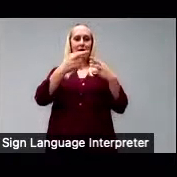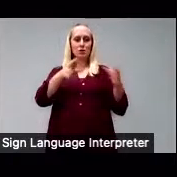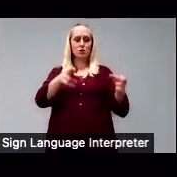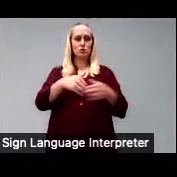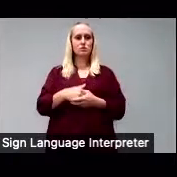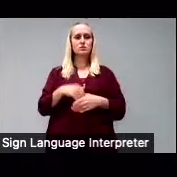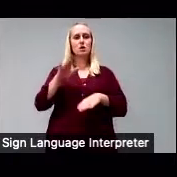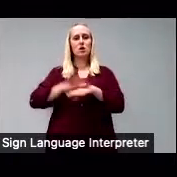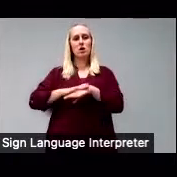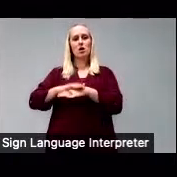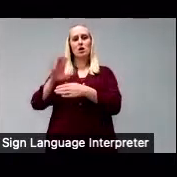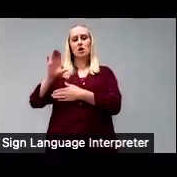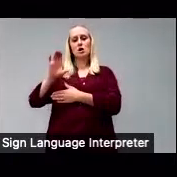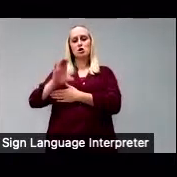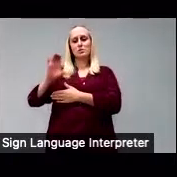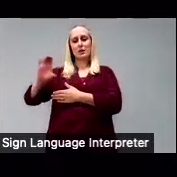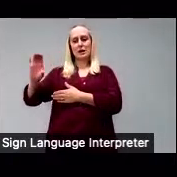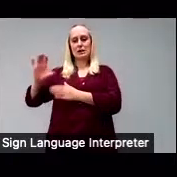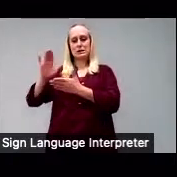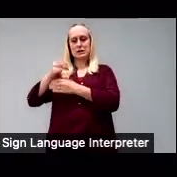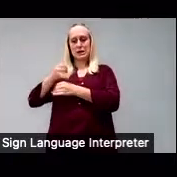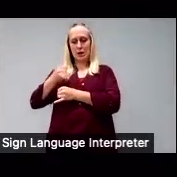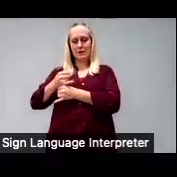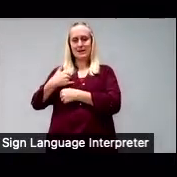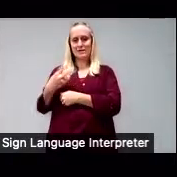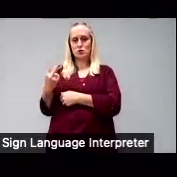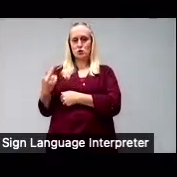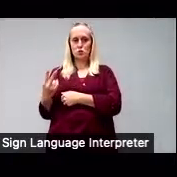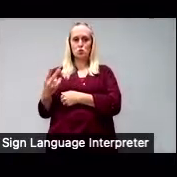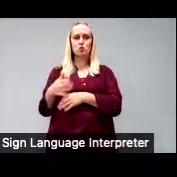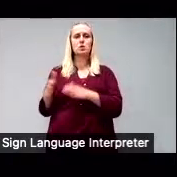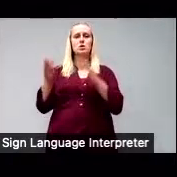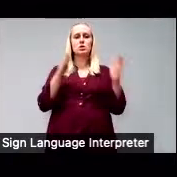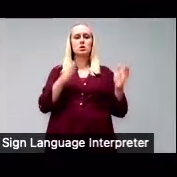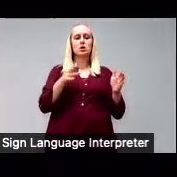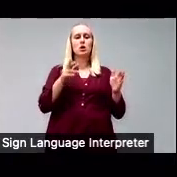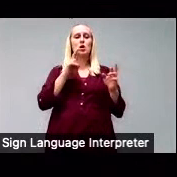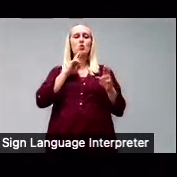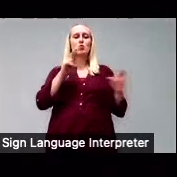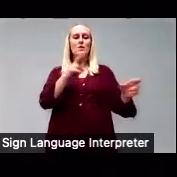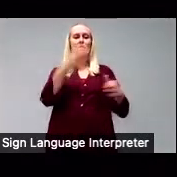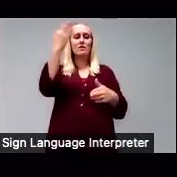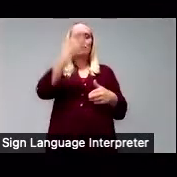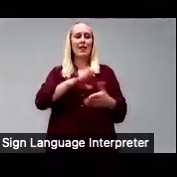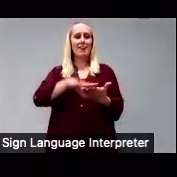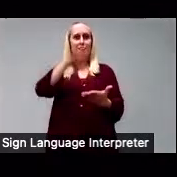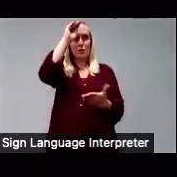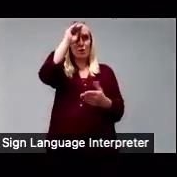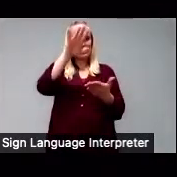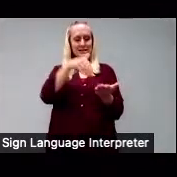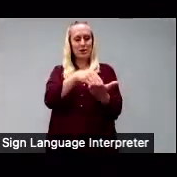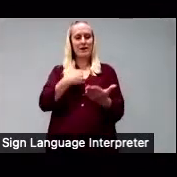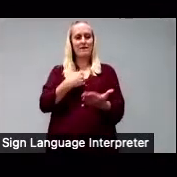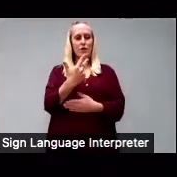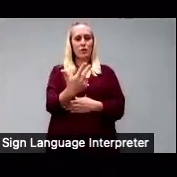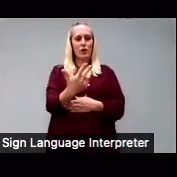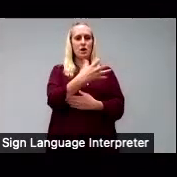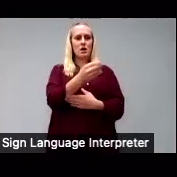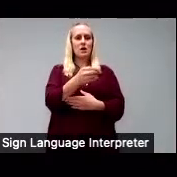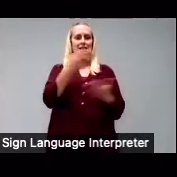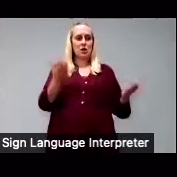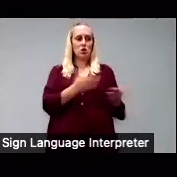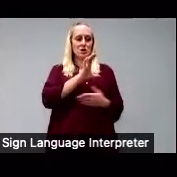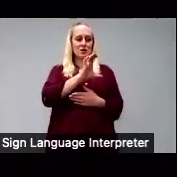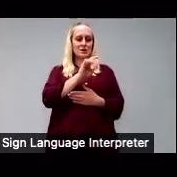Chemeketa's campus, we have 2 classrooms. On the Riverfront Learning Center classroom site, we have 3 classrooms, and then here at